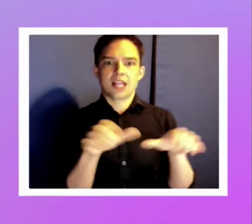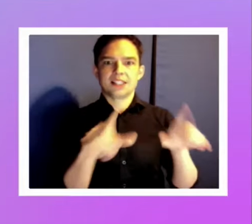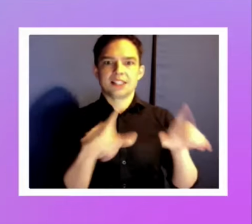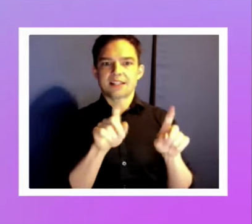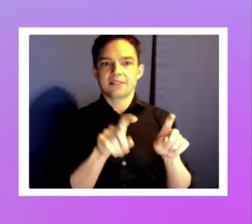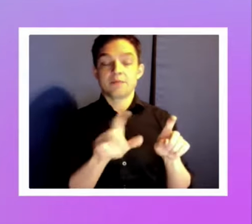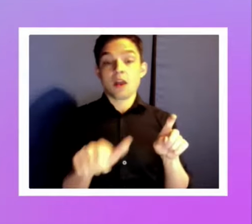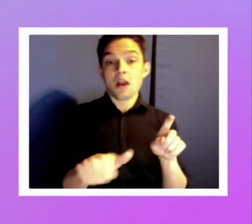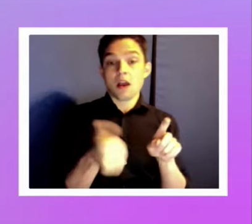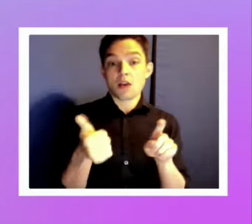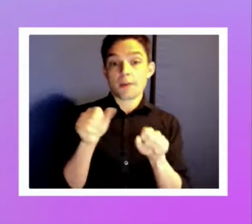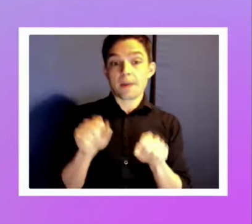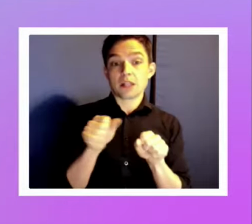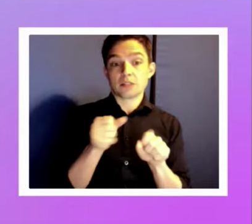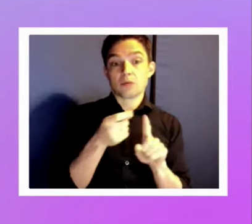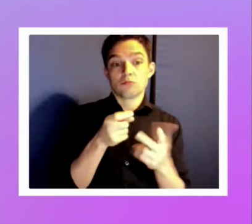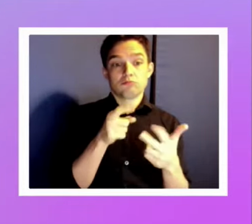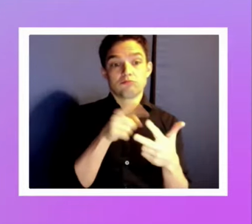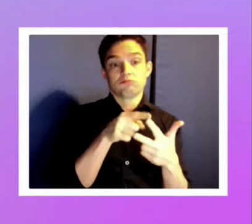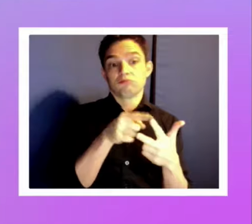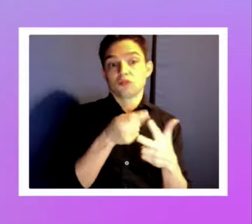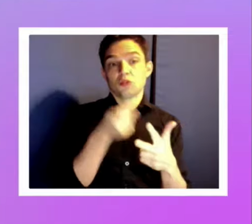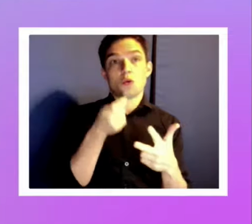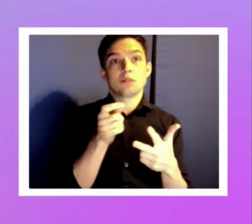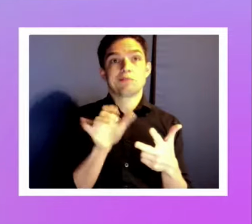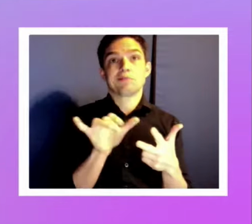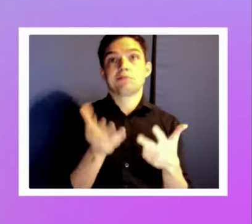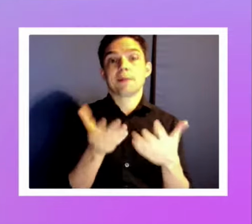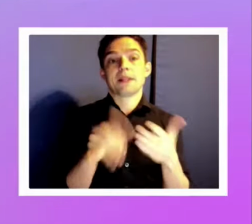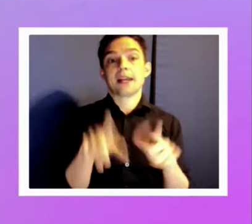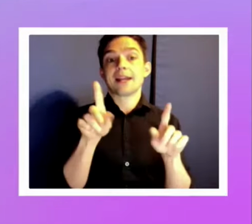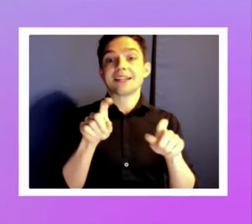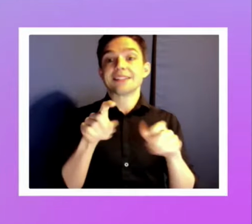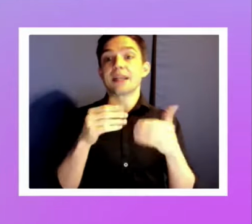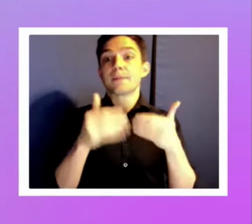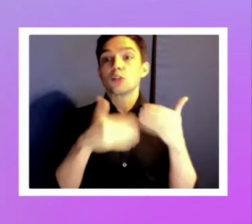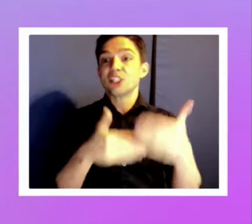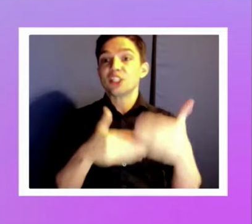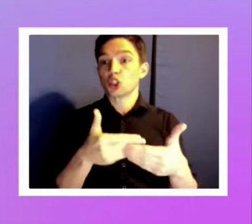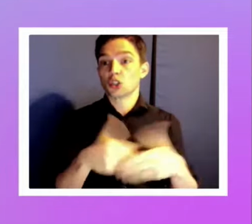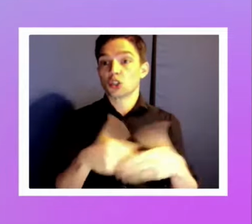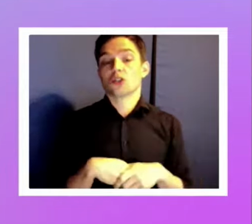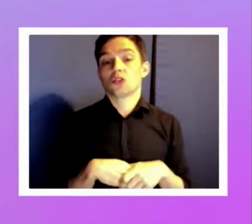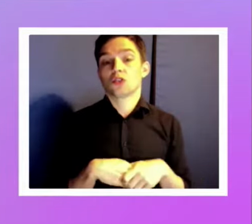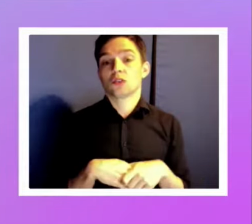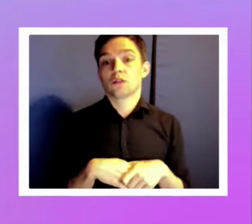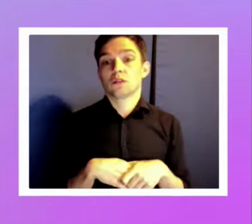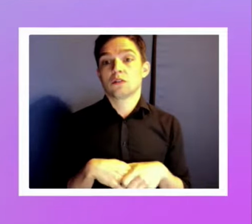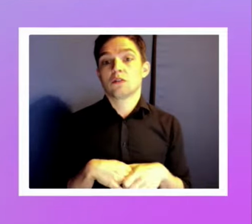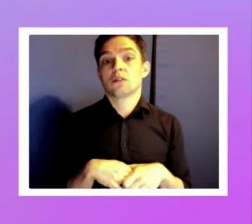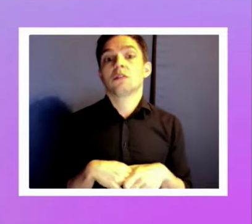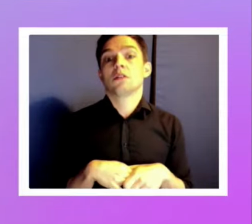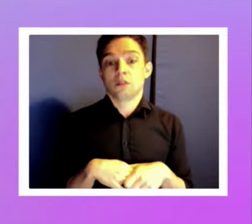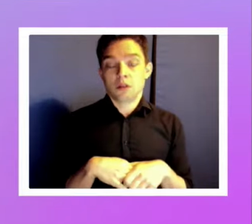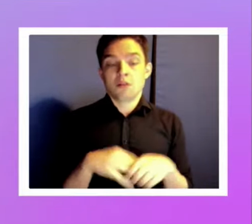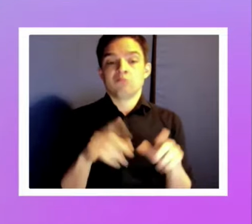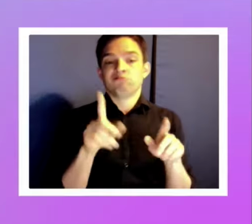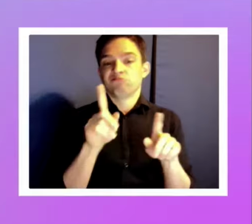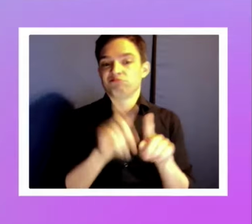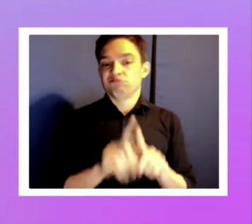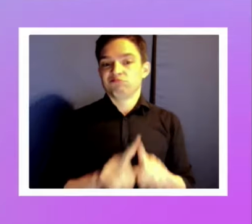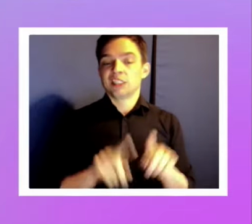Another possible source could be a testing procedure. There are various testing